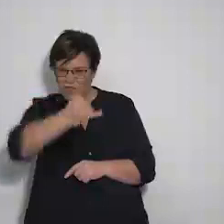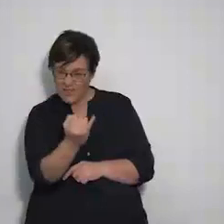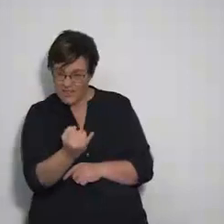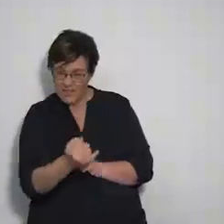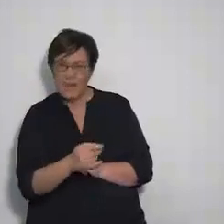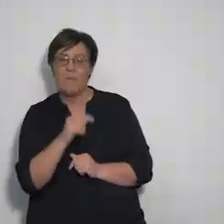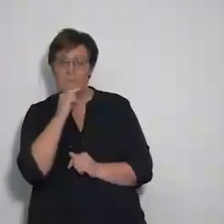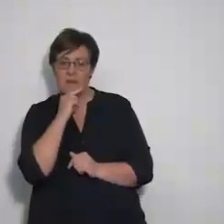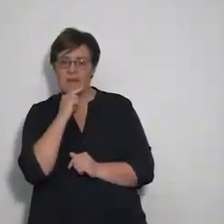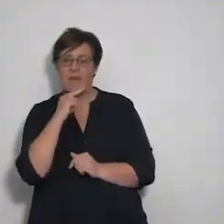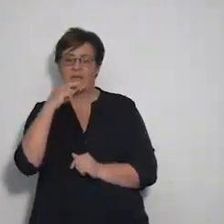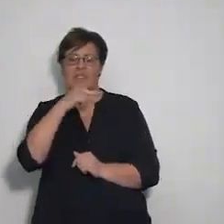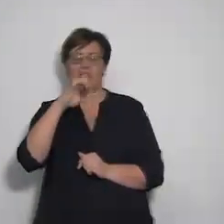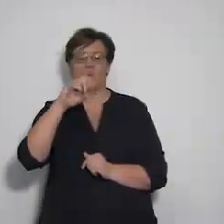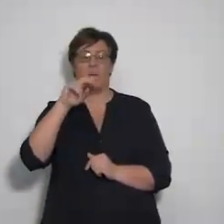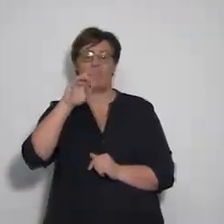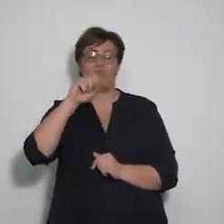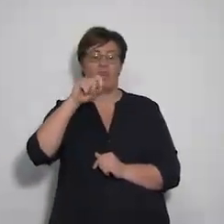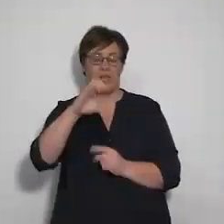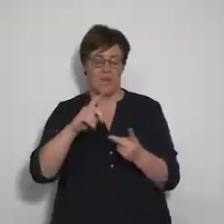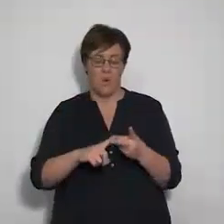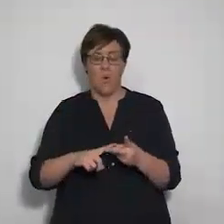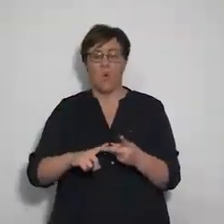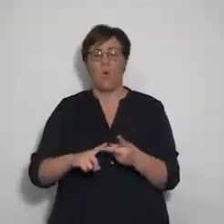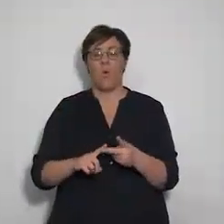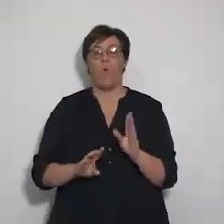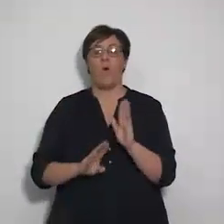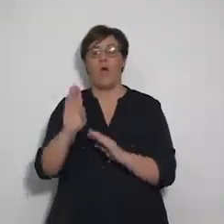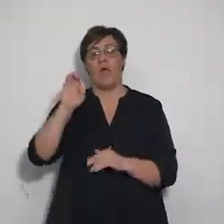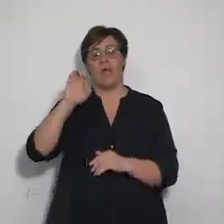And we call this a geometric or